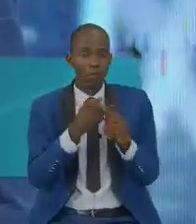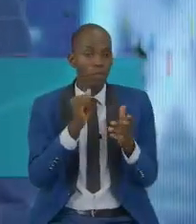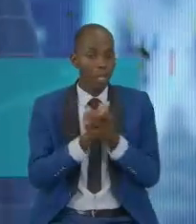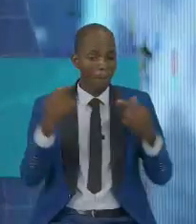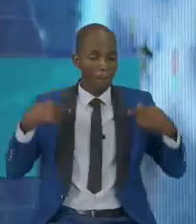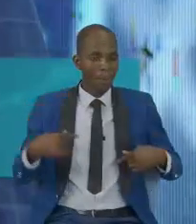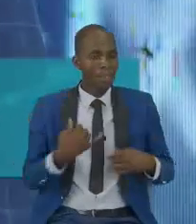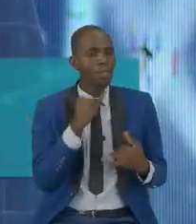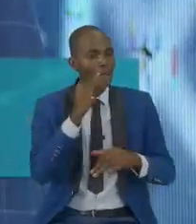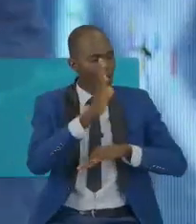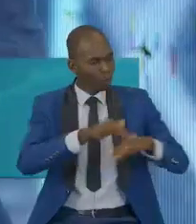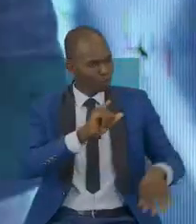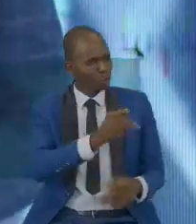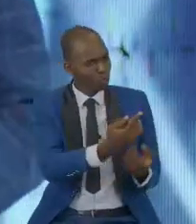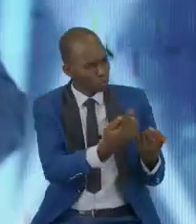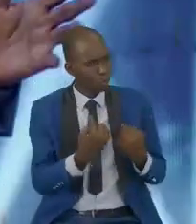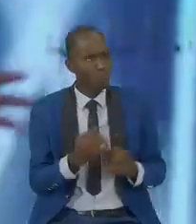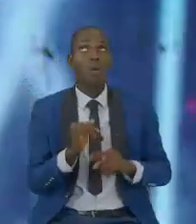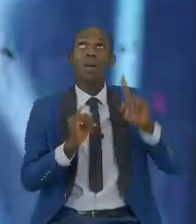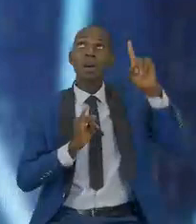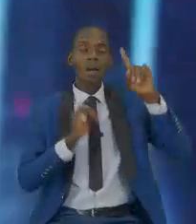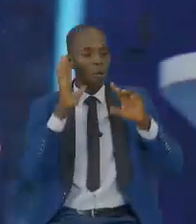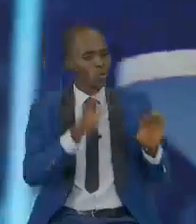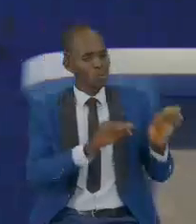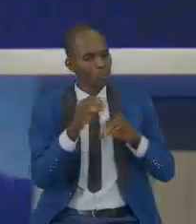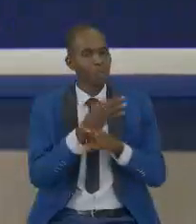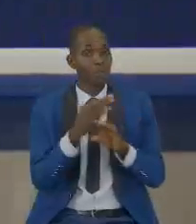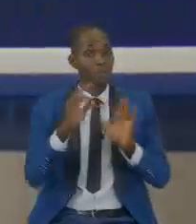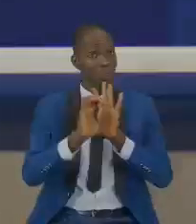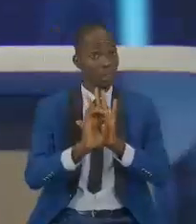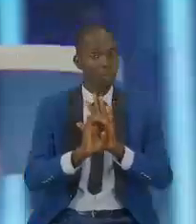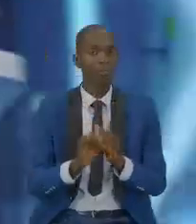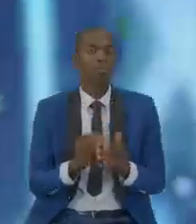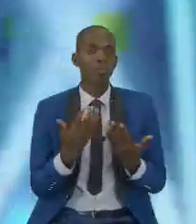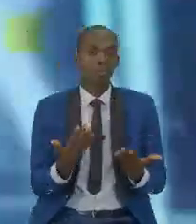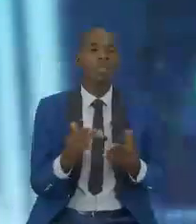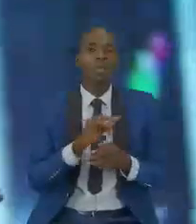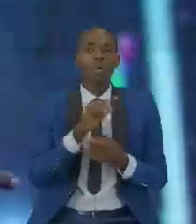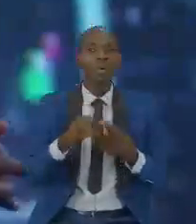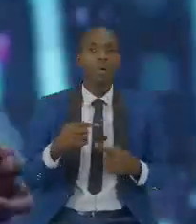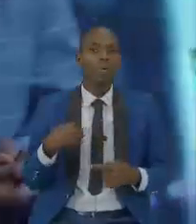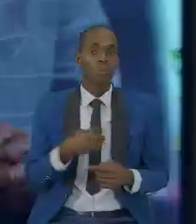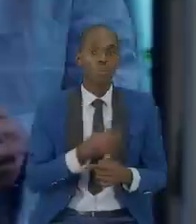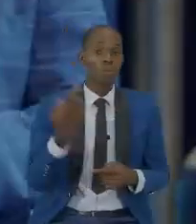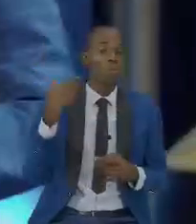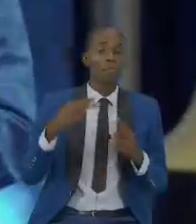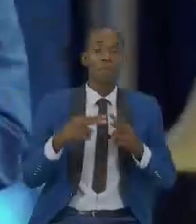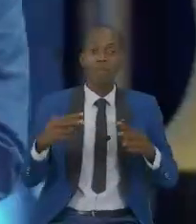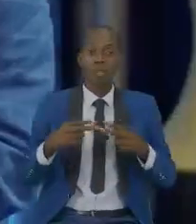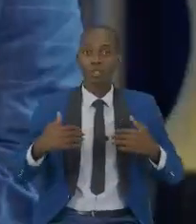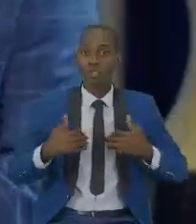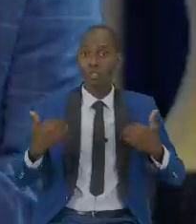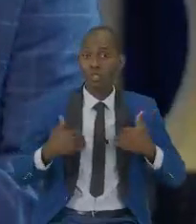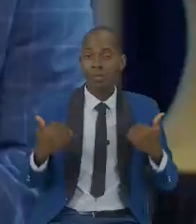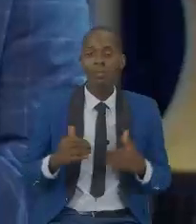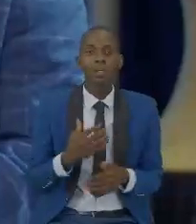come, and I will set you free. And let's say, for example, like, you know, when we were very young, you took